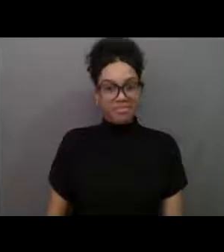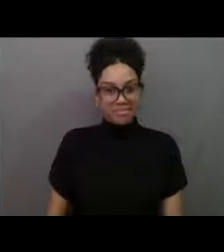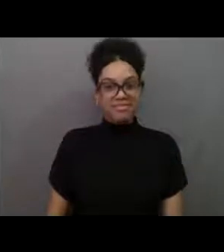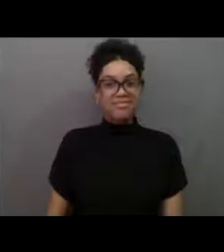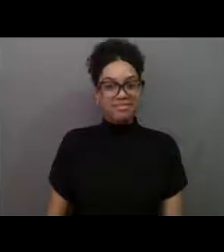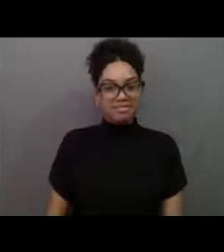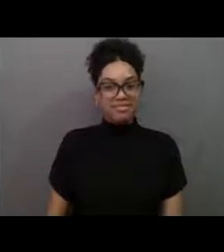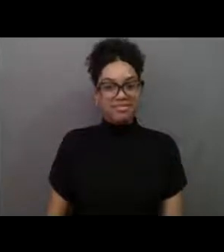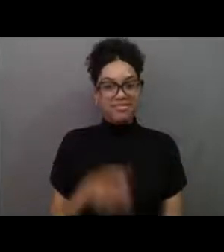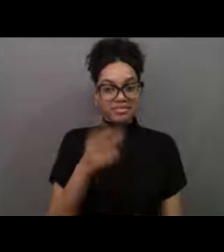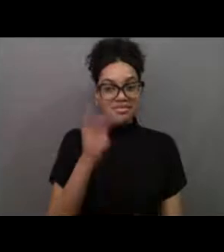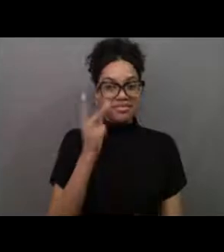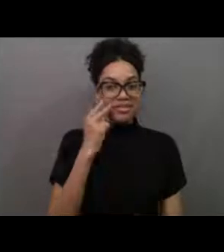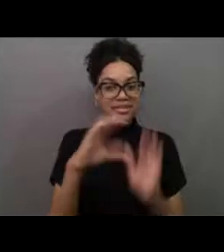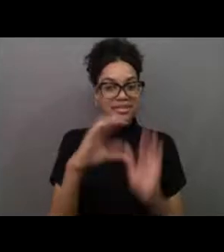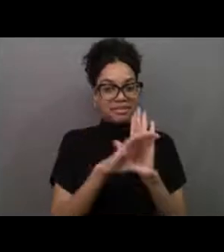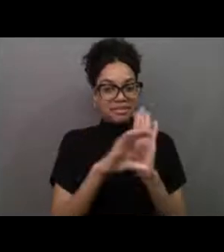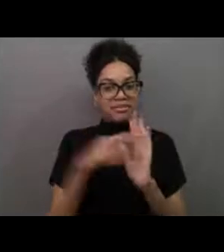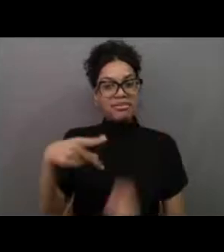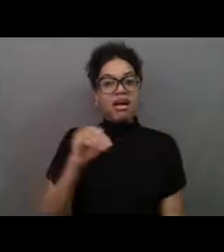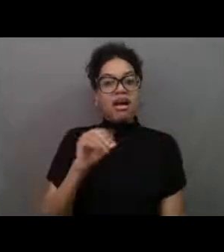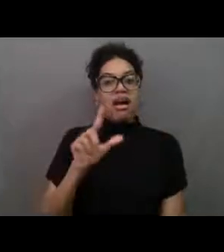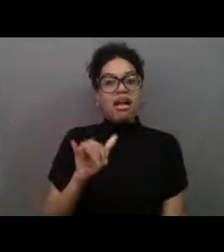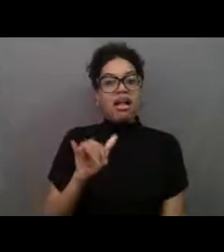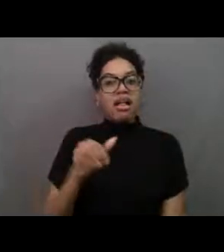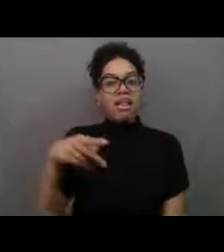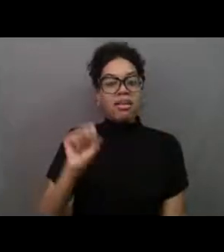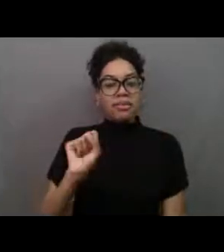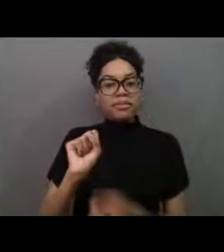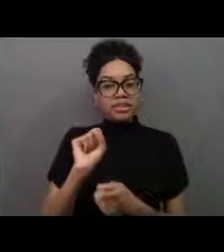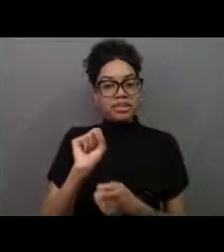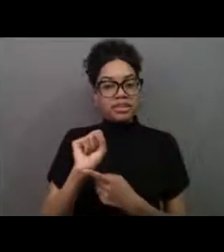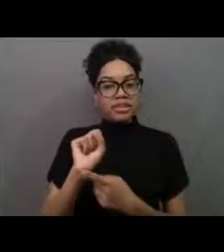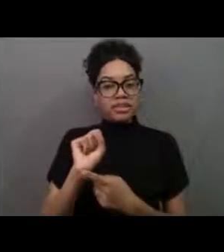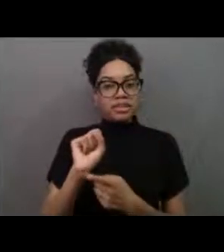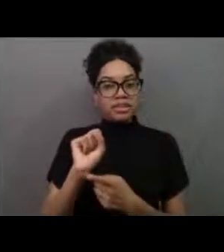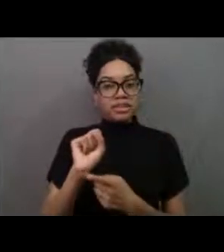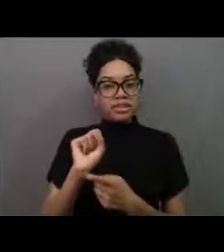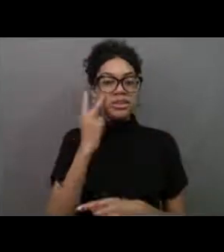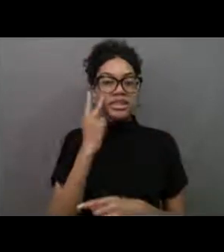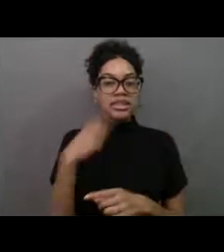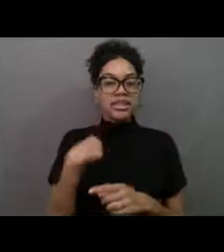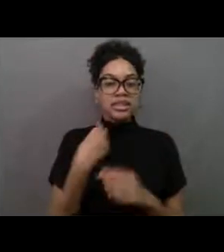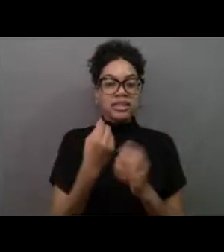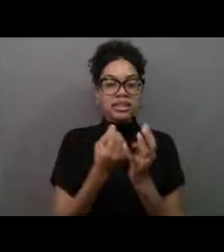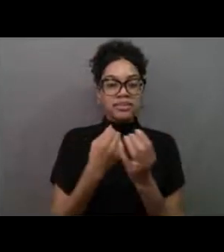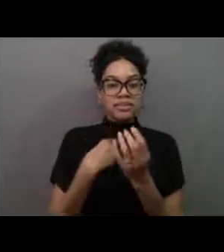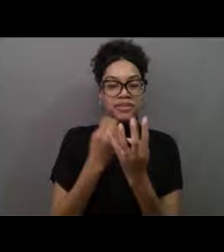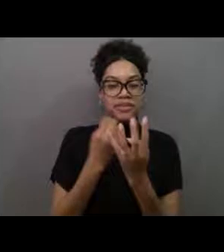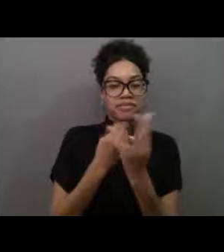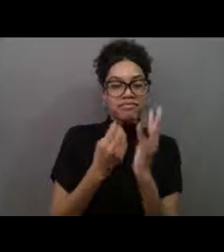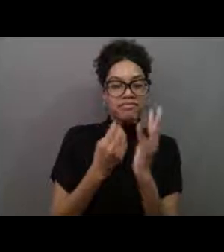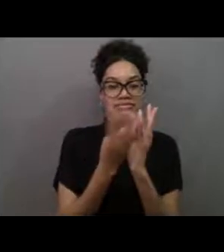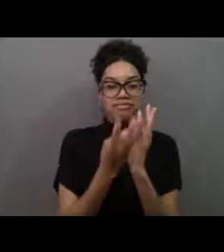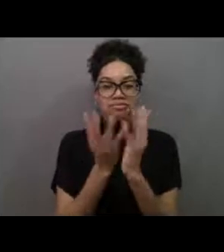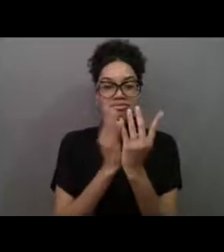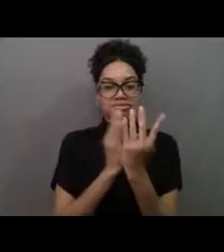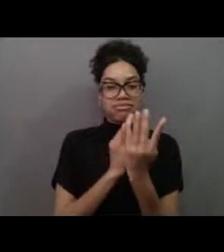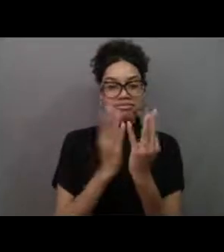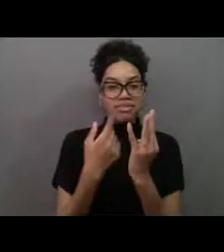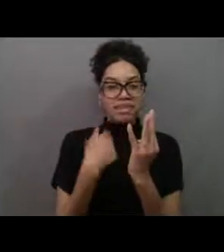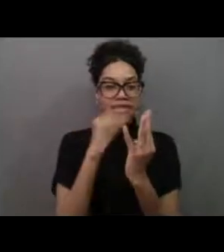a side view of all these polyps. You can see how they're kind of long and tube shaped and have a bunch of tentacles sticking out off the